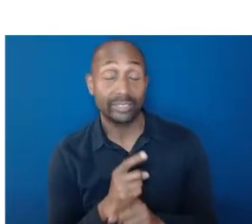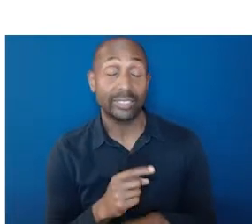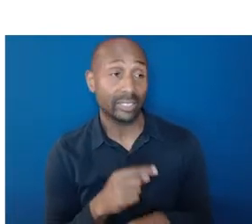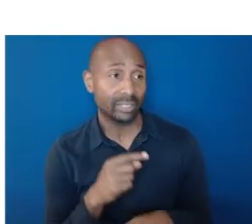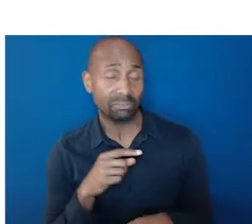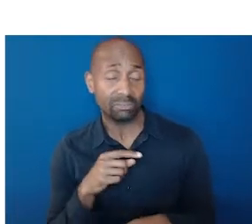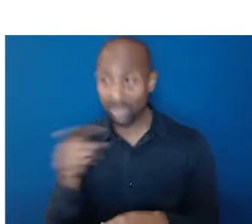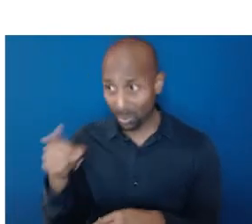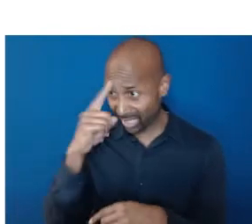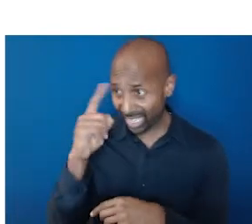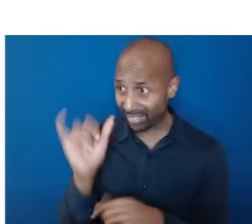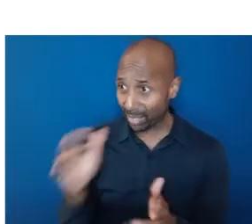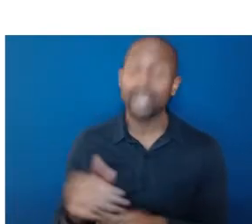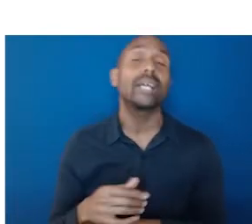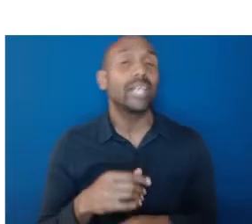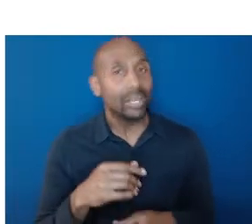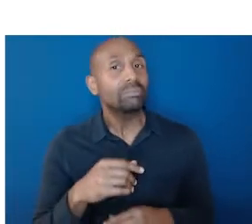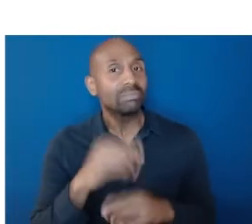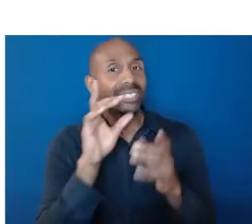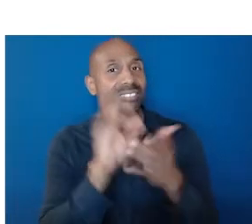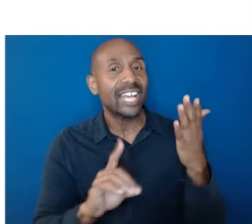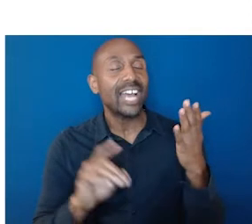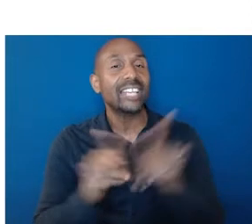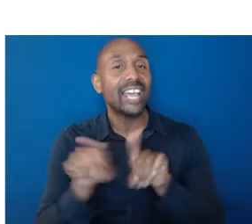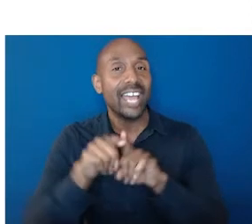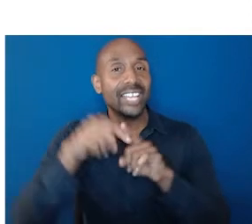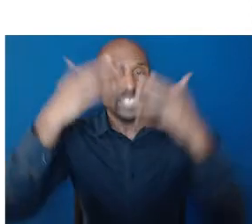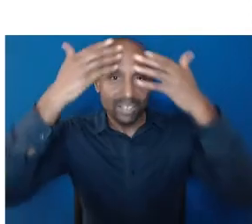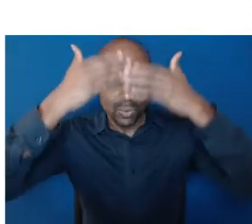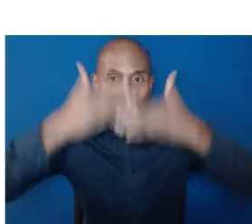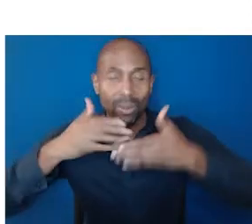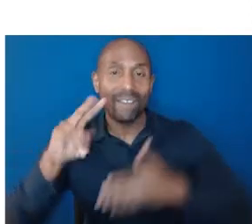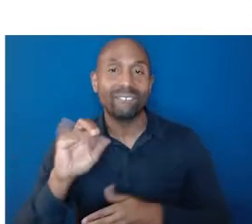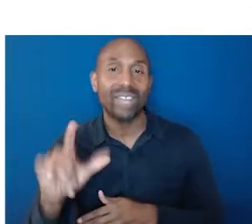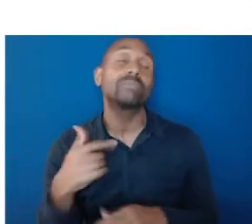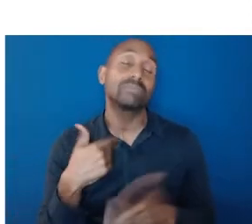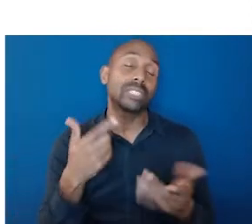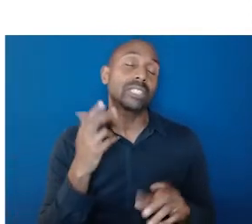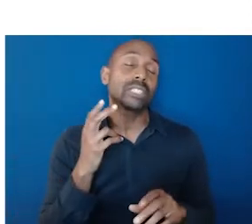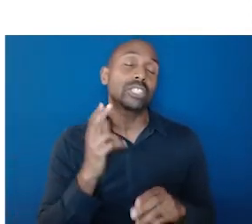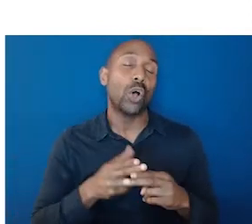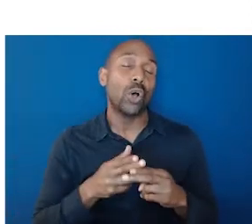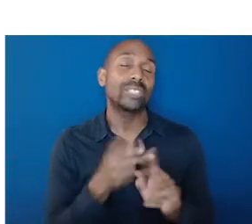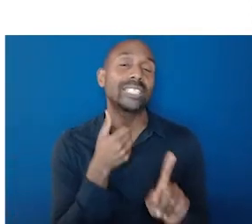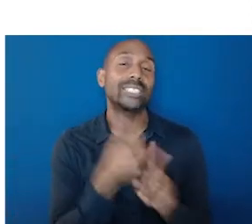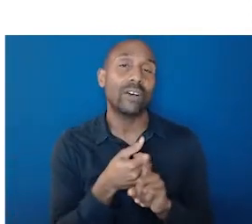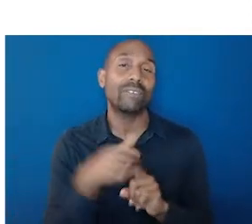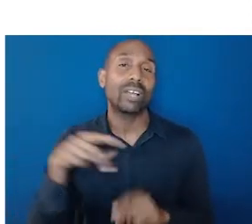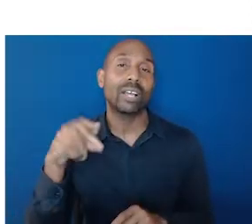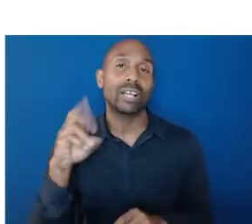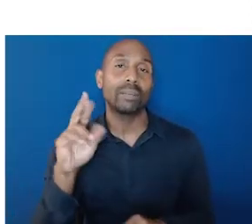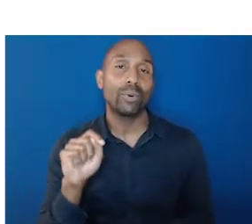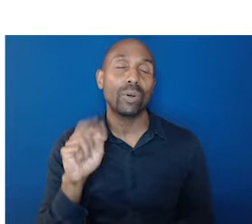absolutely, it was designed to be a veil because it's a self-portrait and it's called self-portrait unfinished.